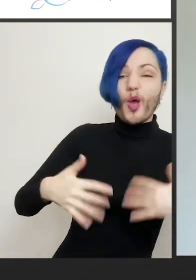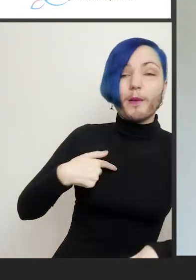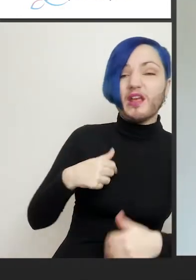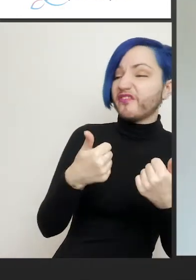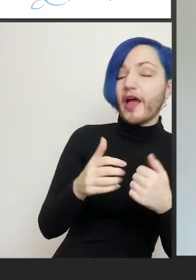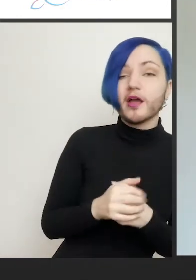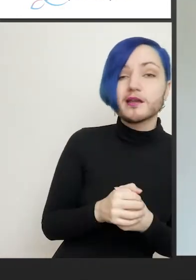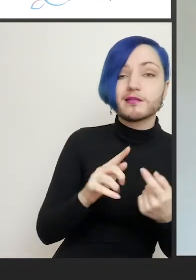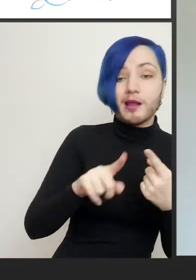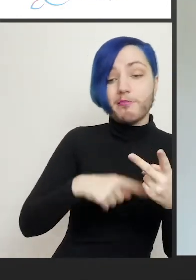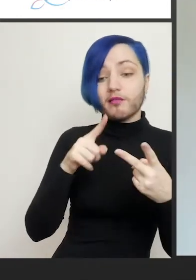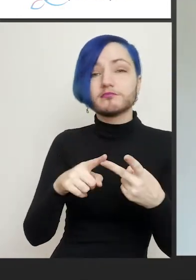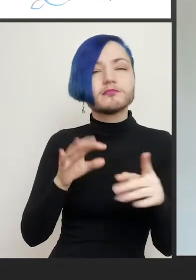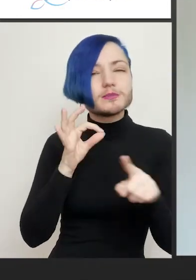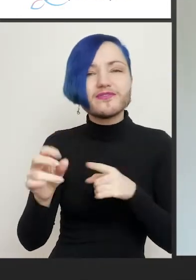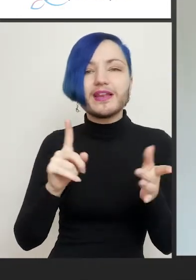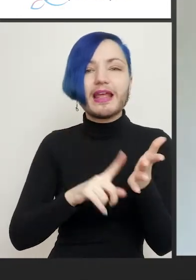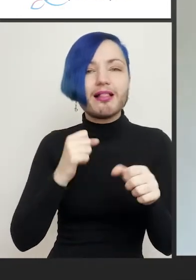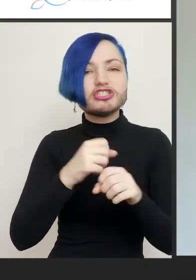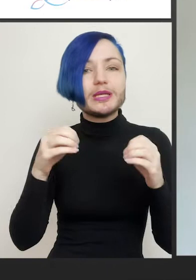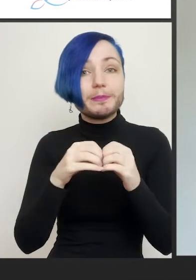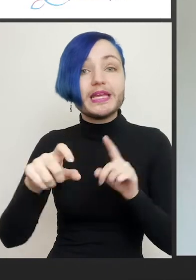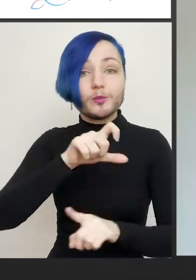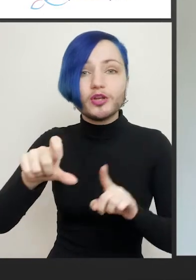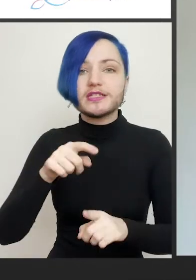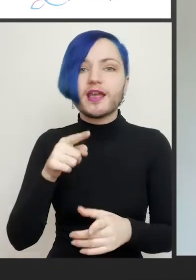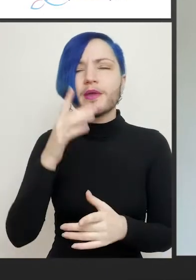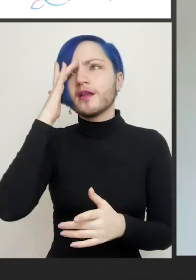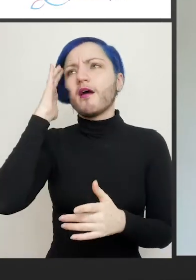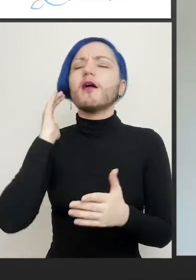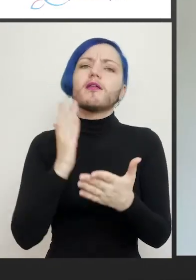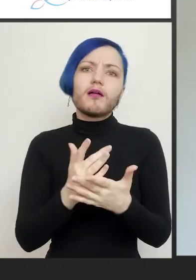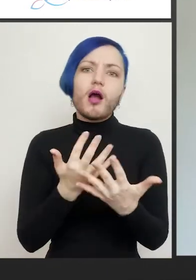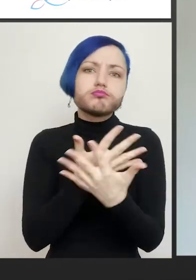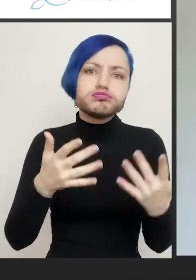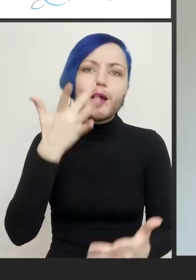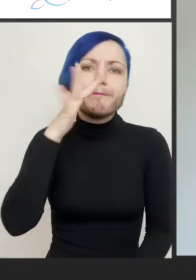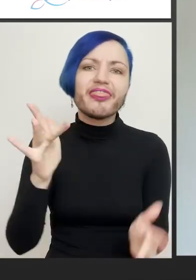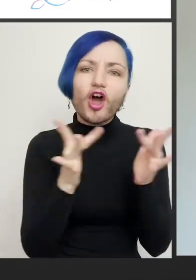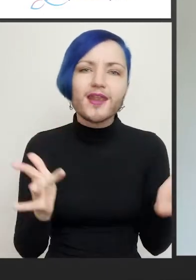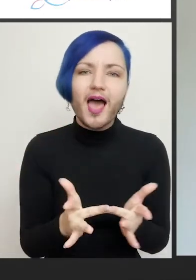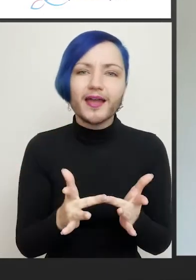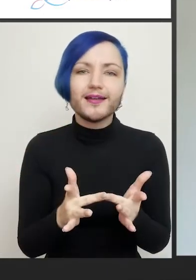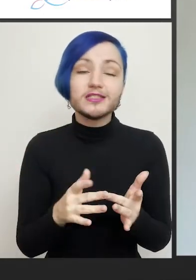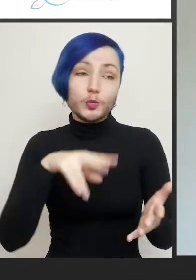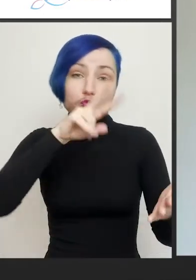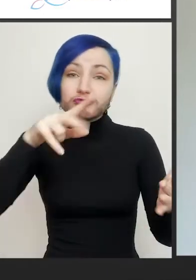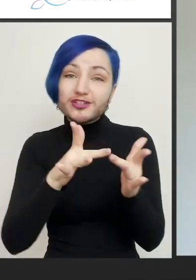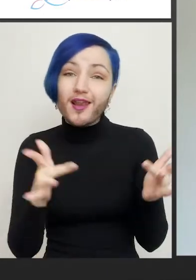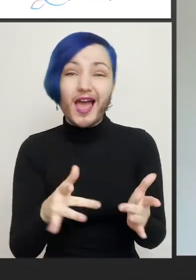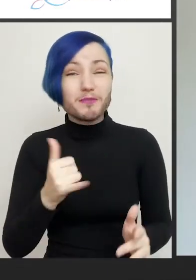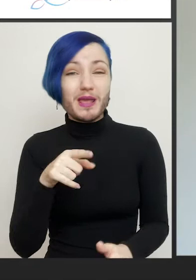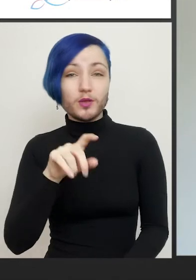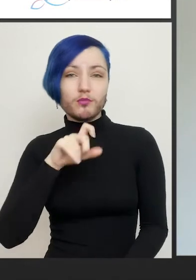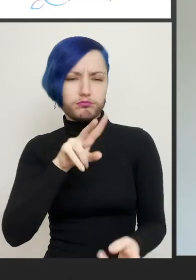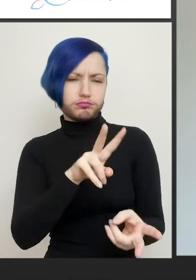the LGBT community. I mean, this is one of the classic distortions online, is that, I mean, you'd almost think if you went online